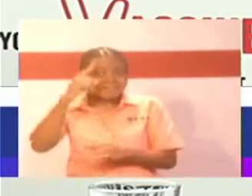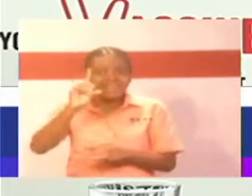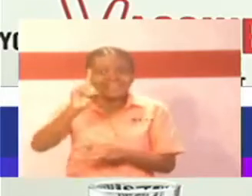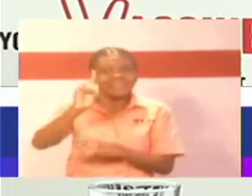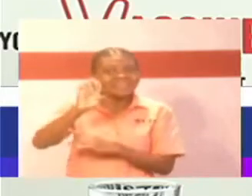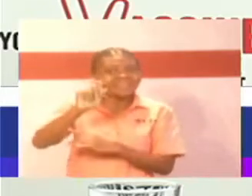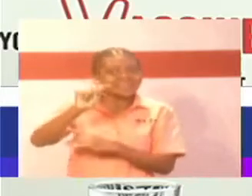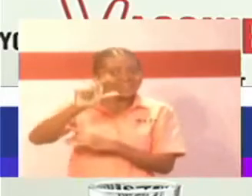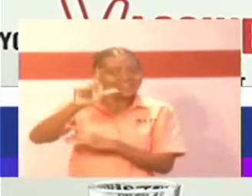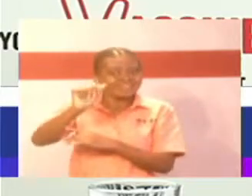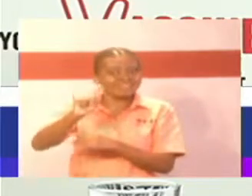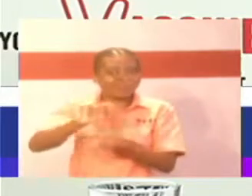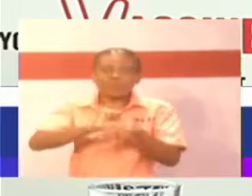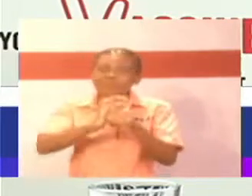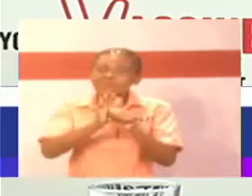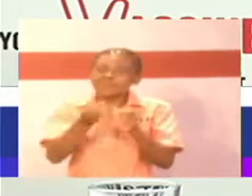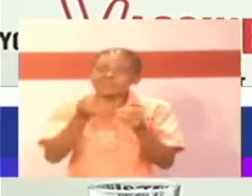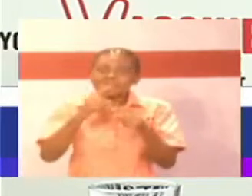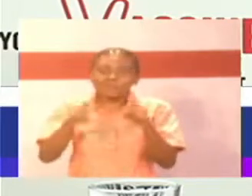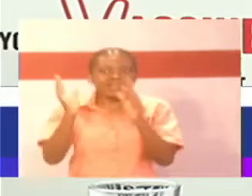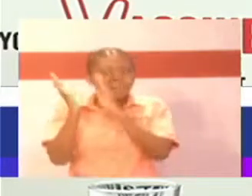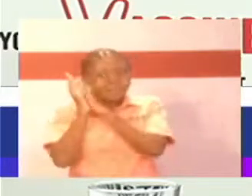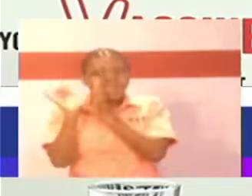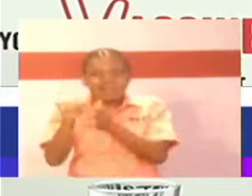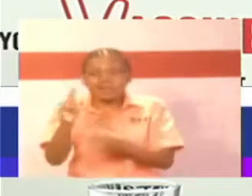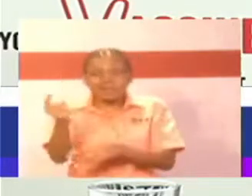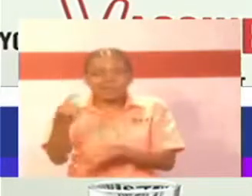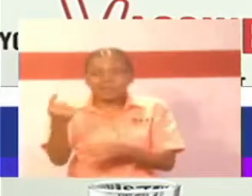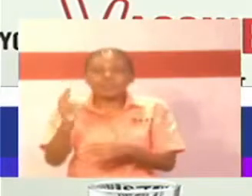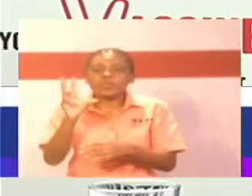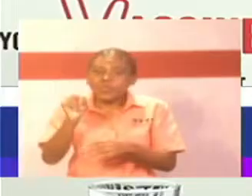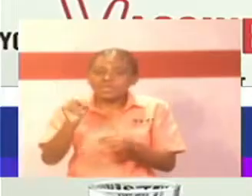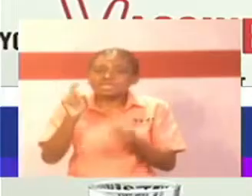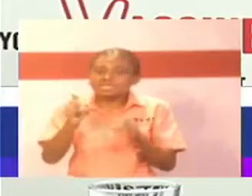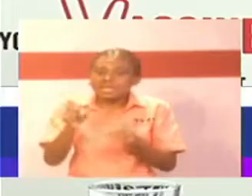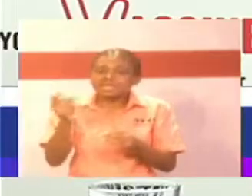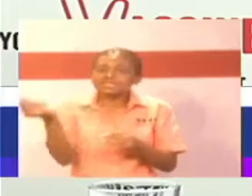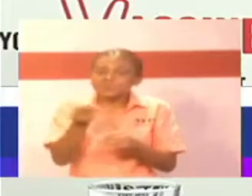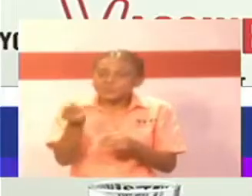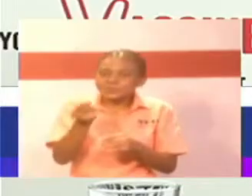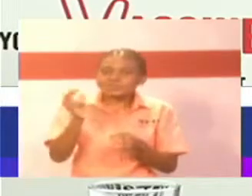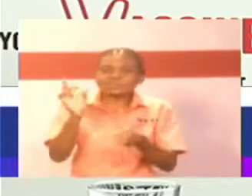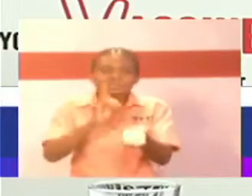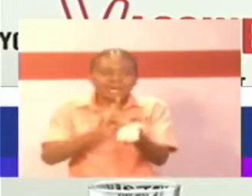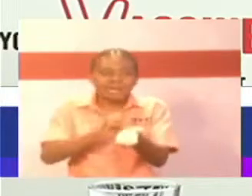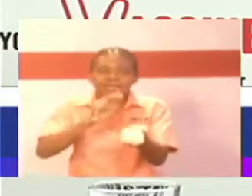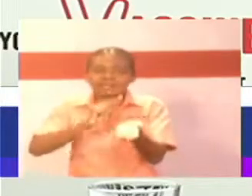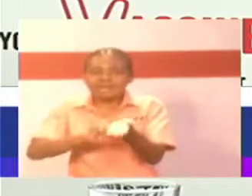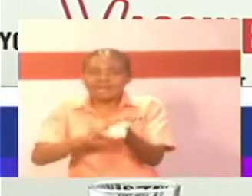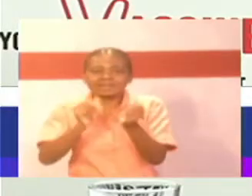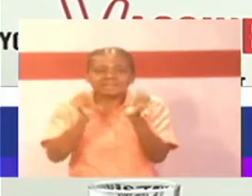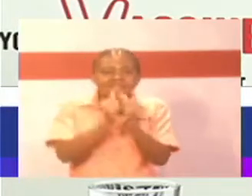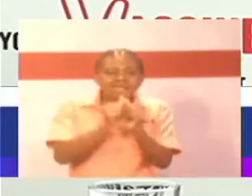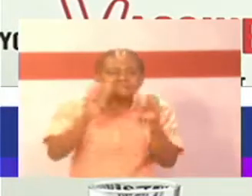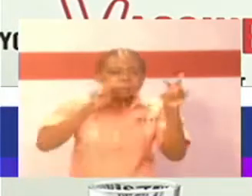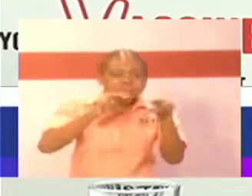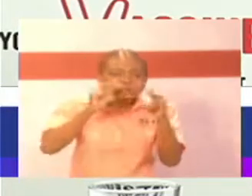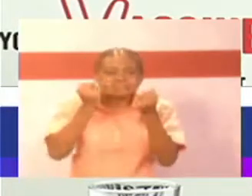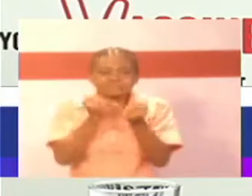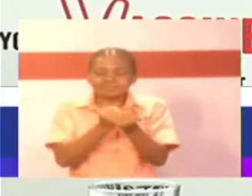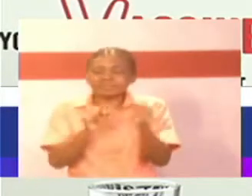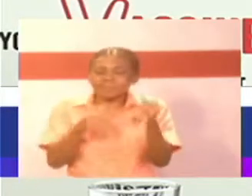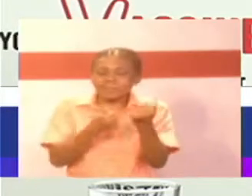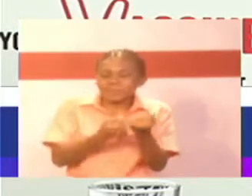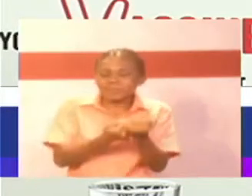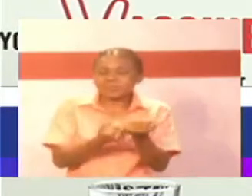a bed. And these beds require staff, equipment, and many other factors. You know, we have to